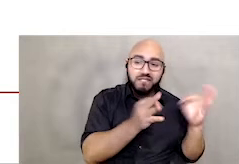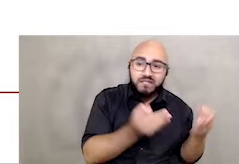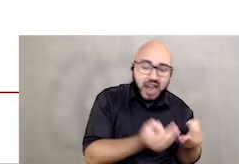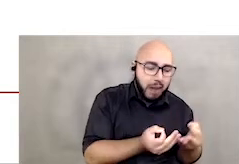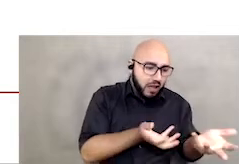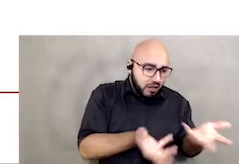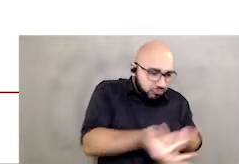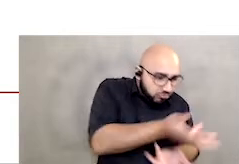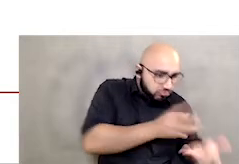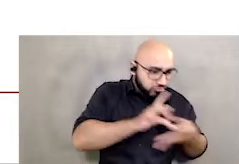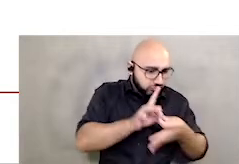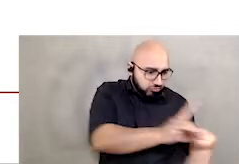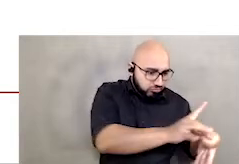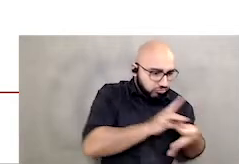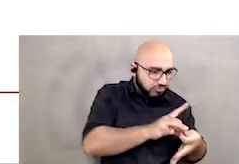work.